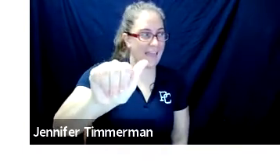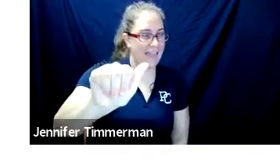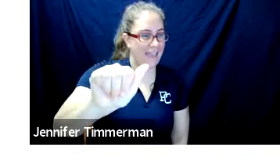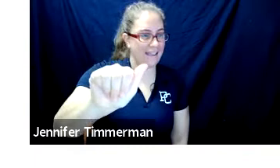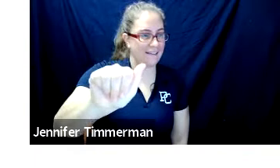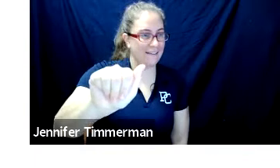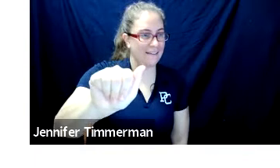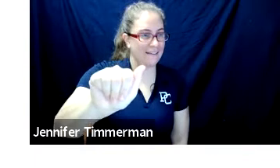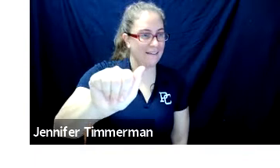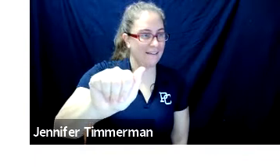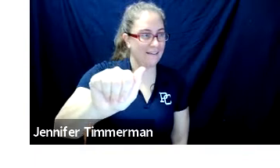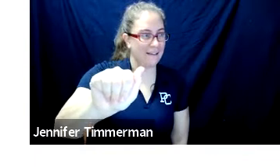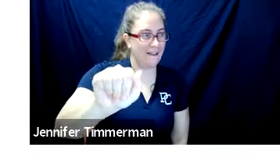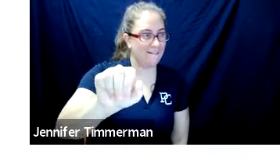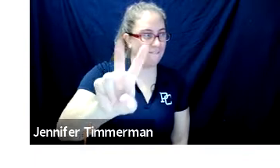A